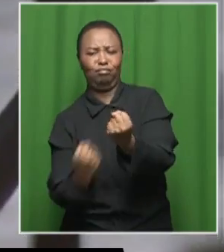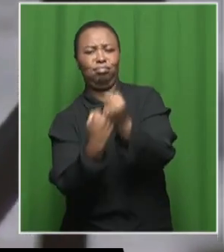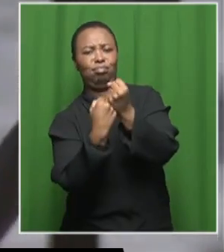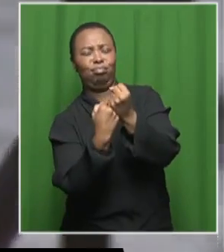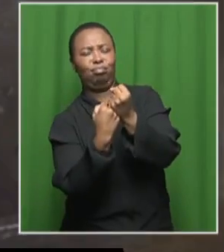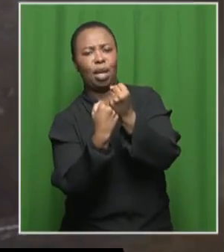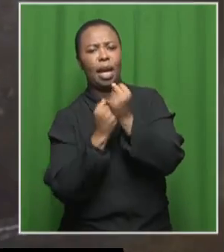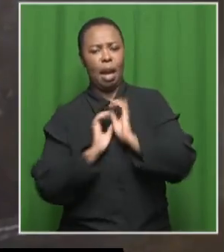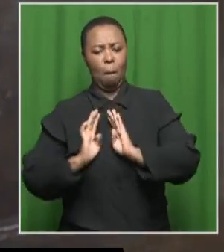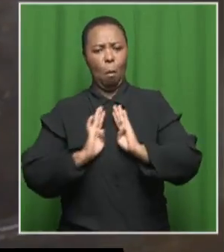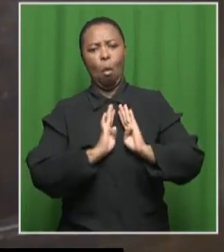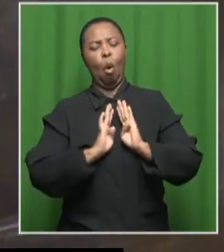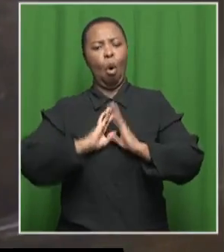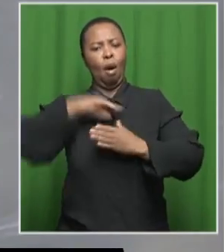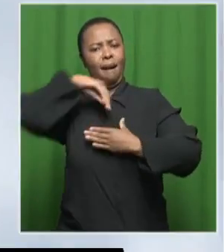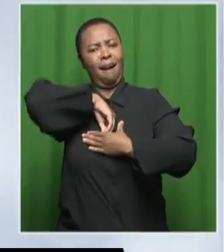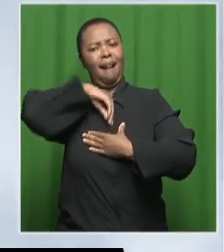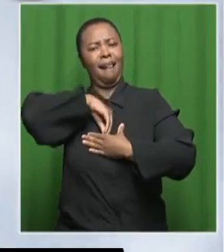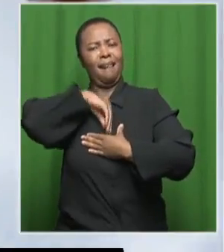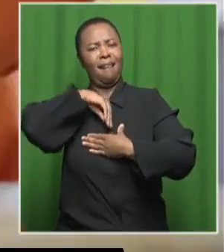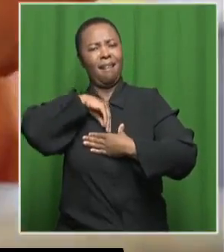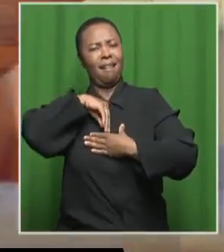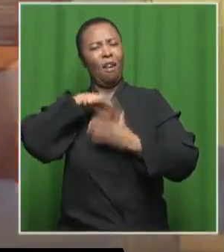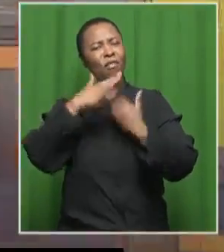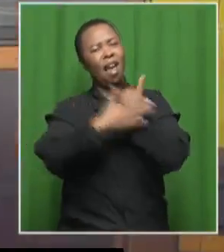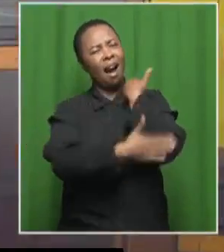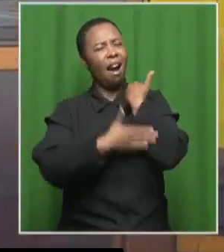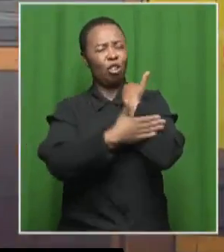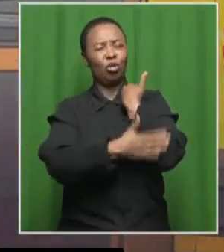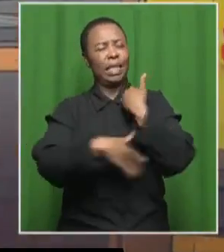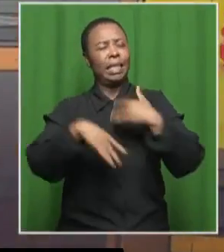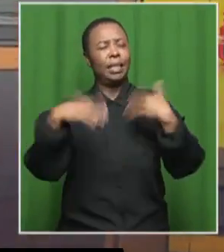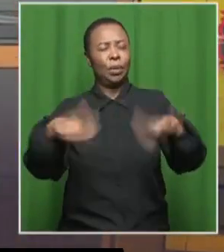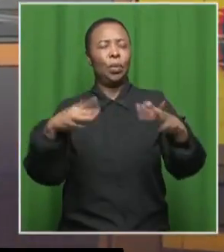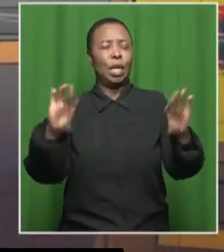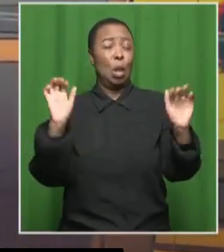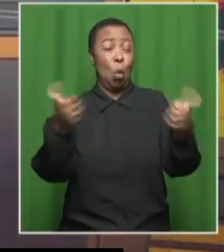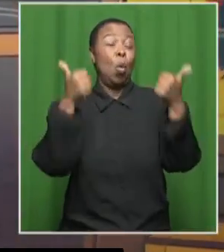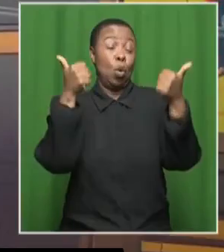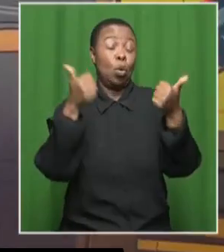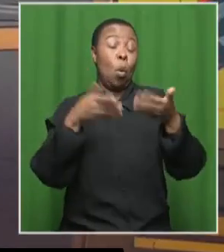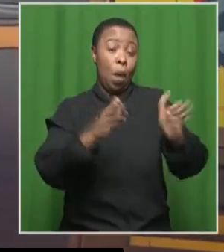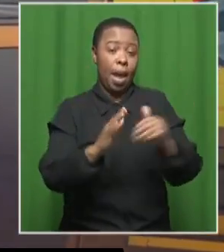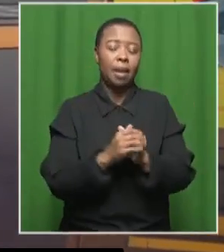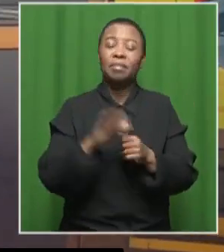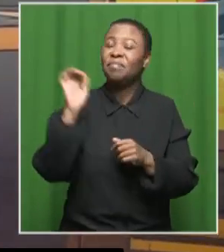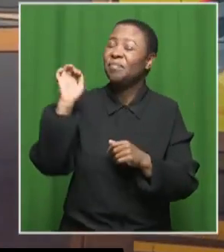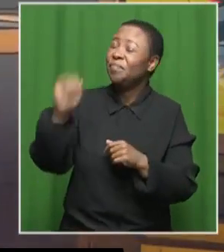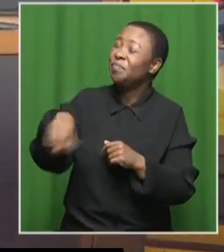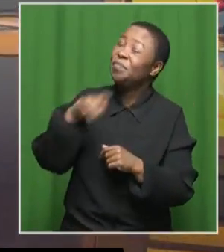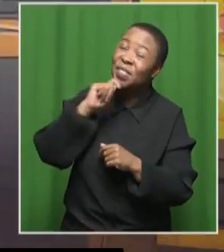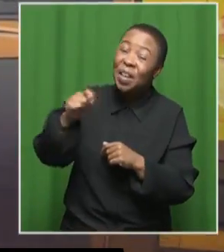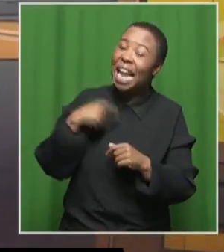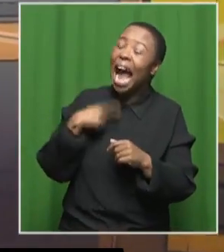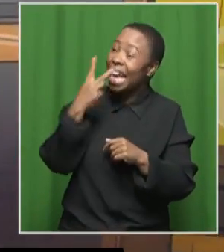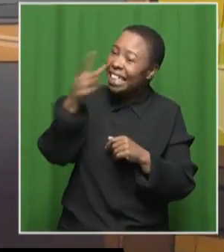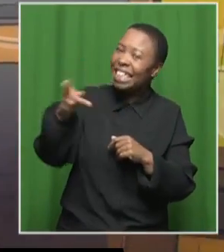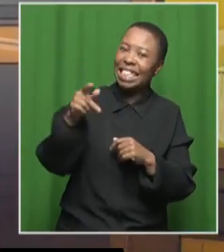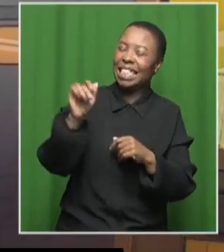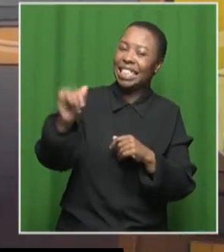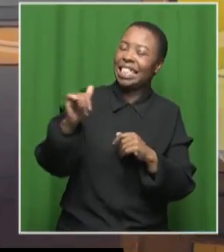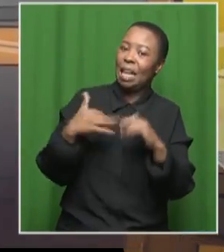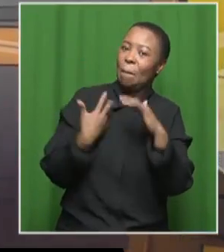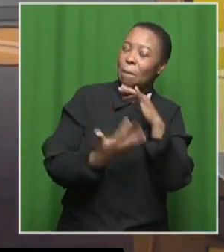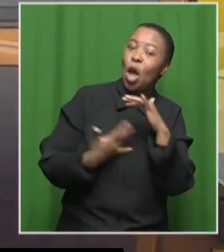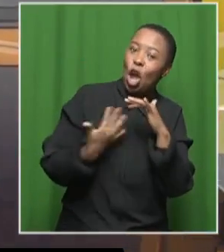such amazing and powerful ways. You and I are on the same page about that. I can feel the passion on